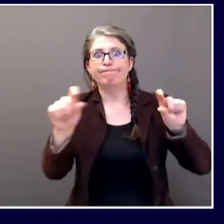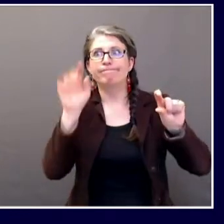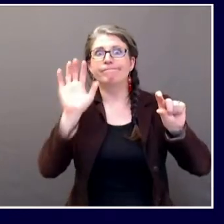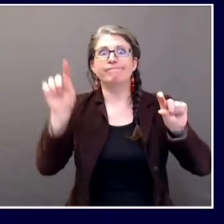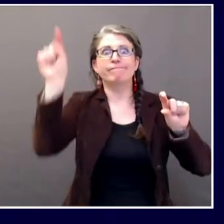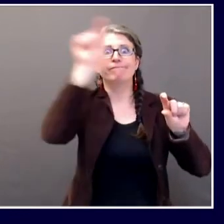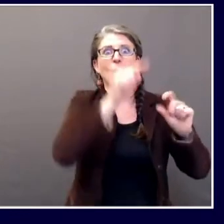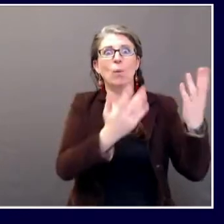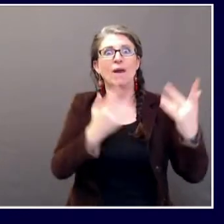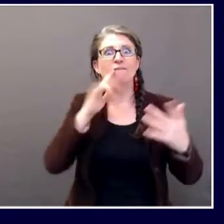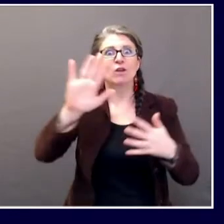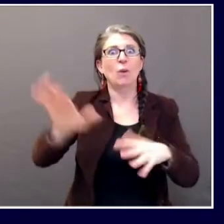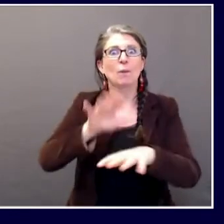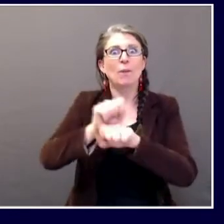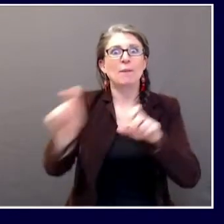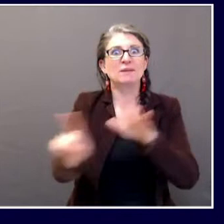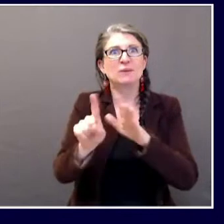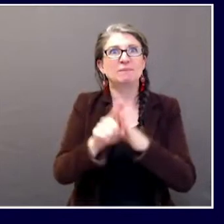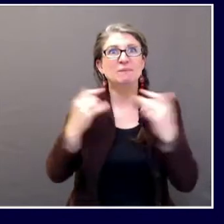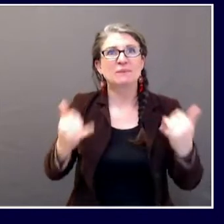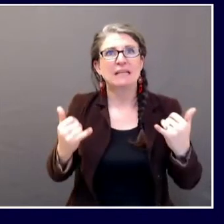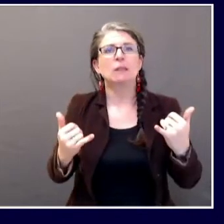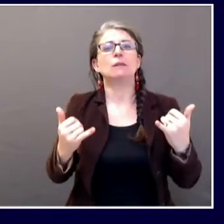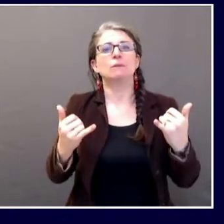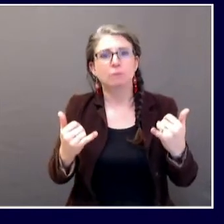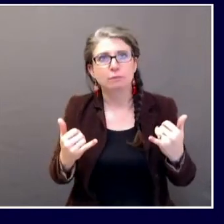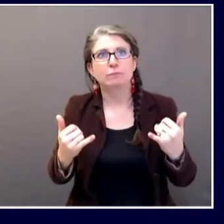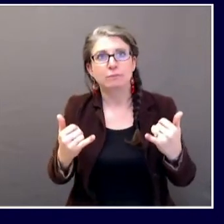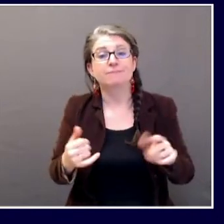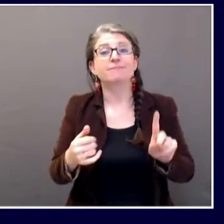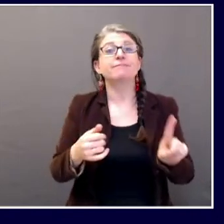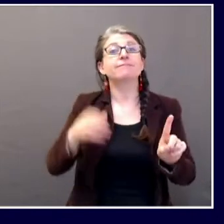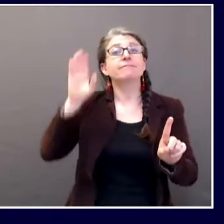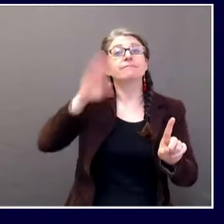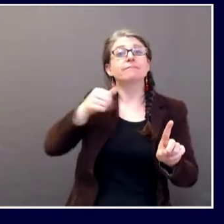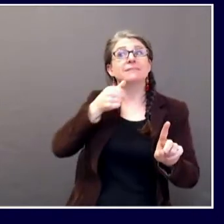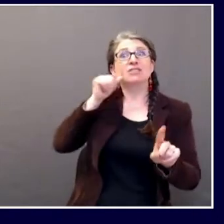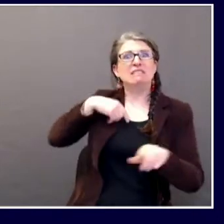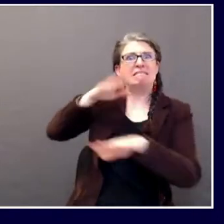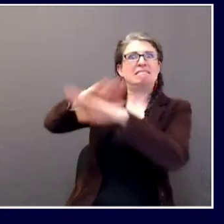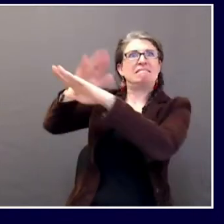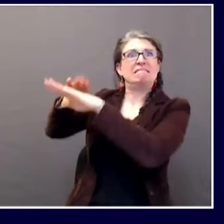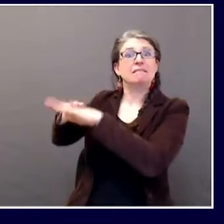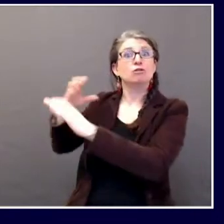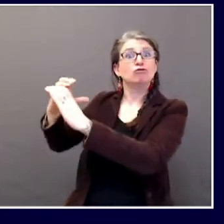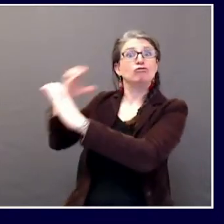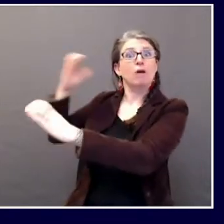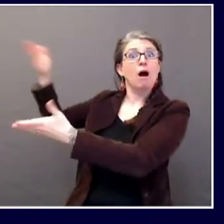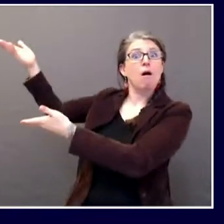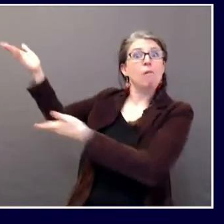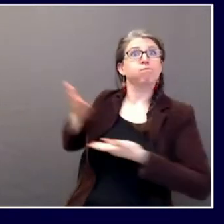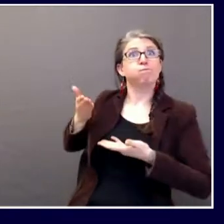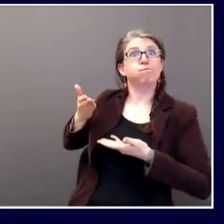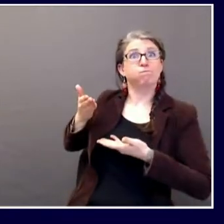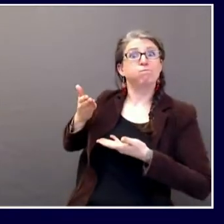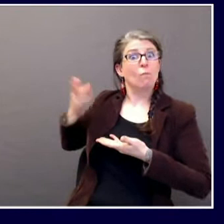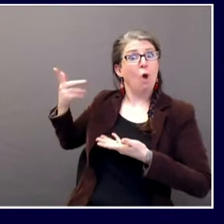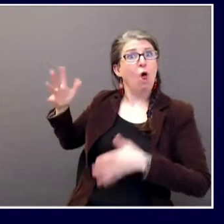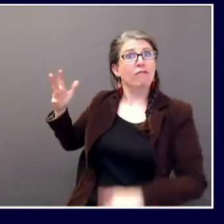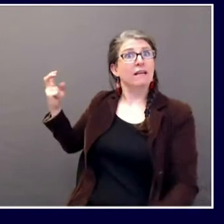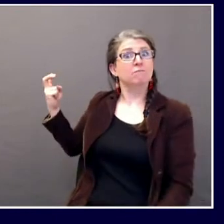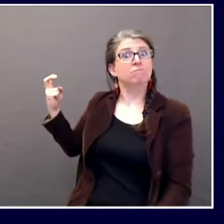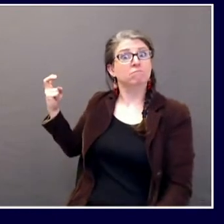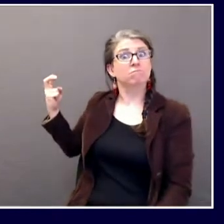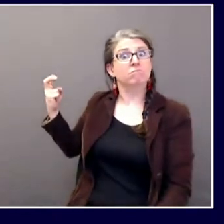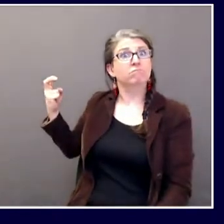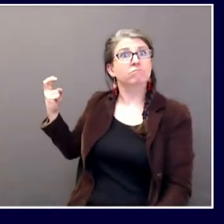that all shipments for vaccine that were due to arrive in Maine this week are out for delivery. Indeed, we